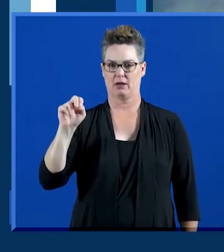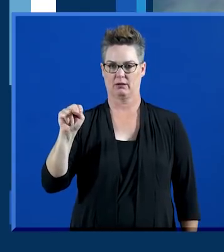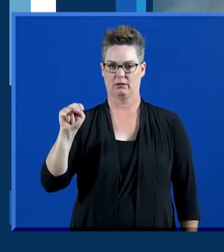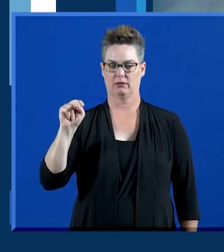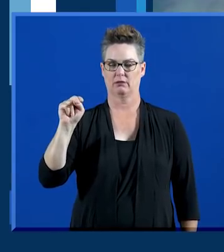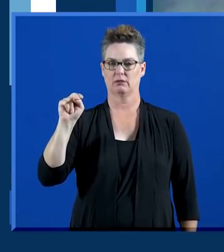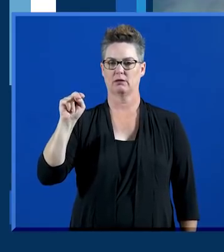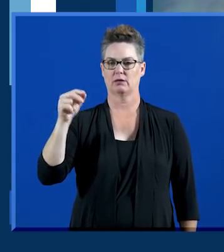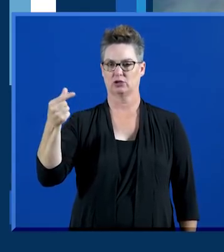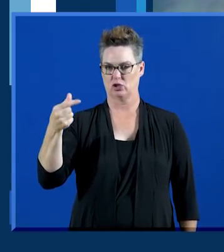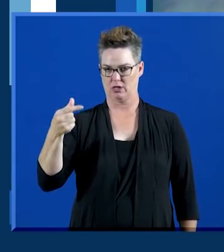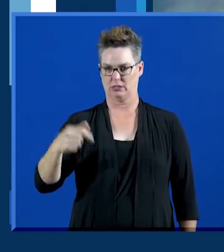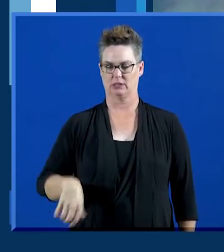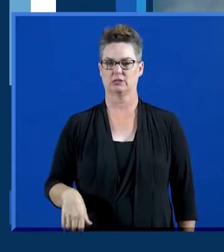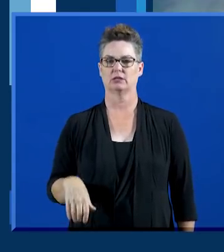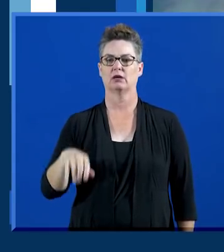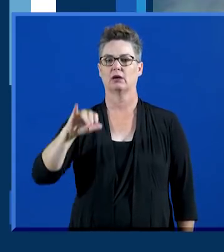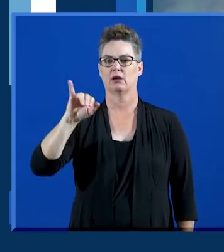Benjamin Gonzalez.